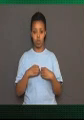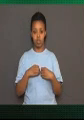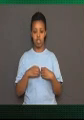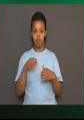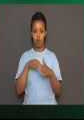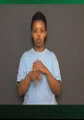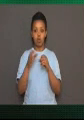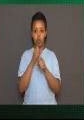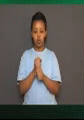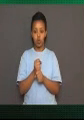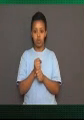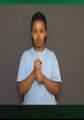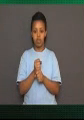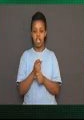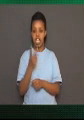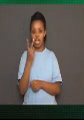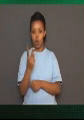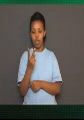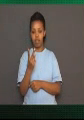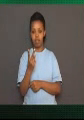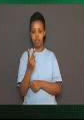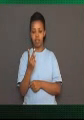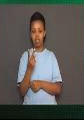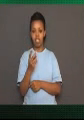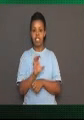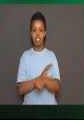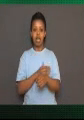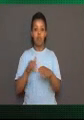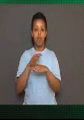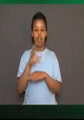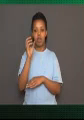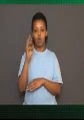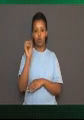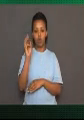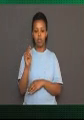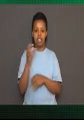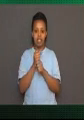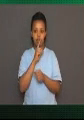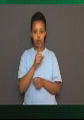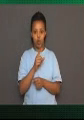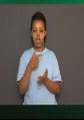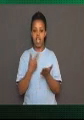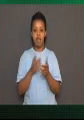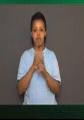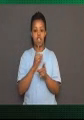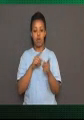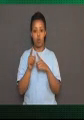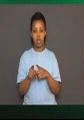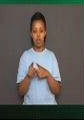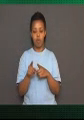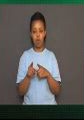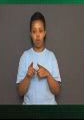contain more than 2 sets of chromosomes. This occurs as a result